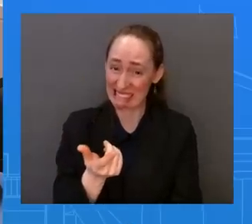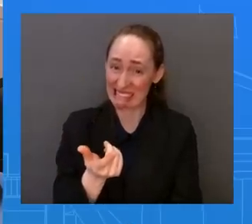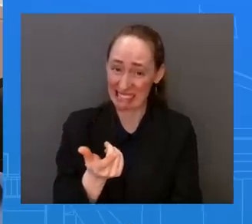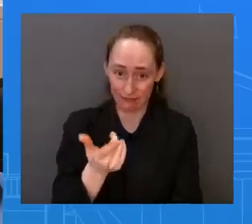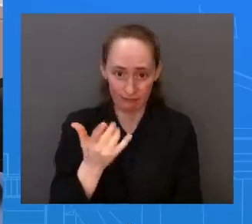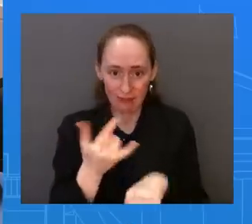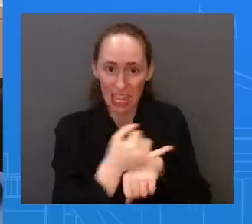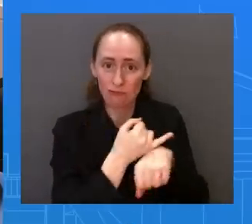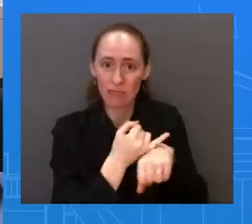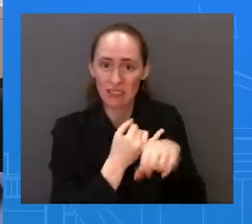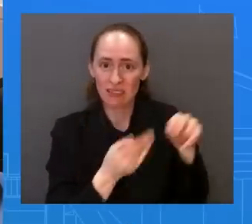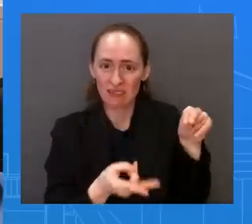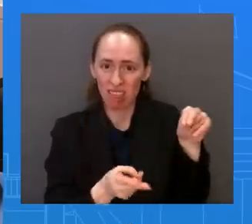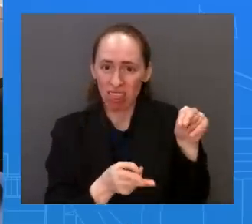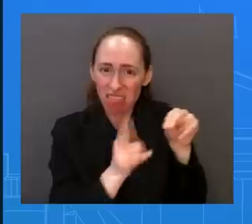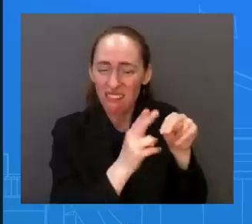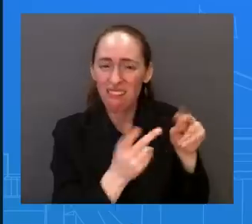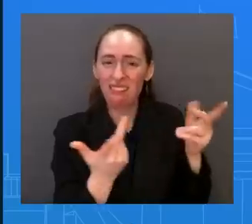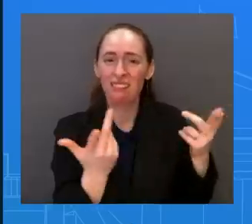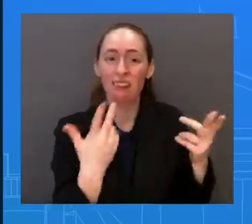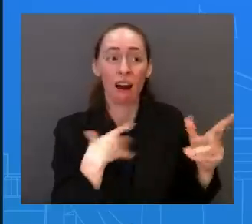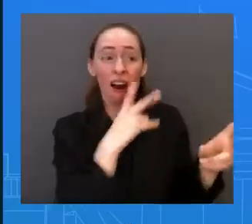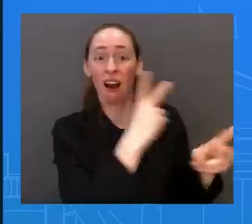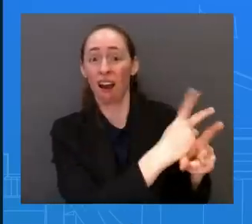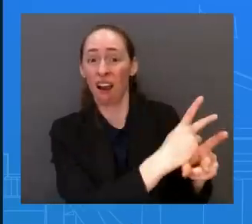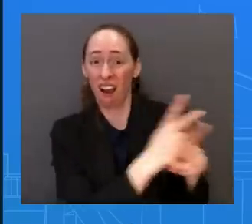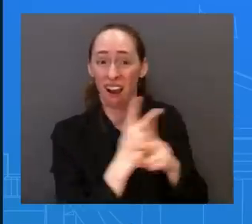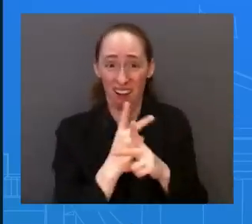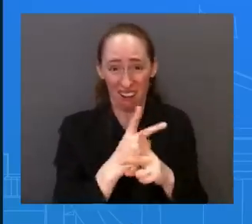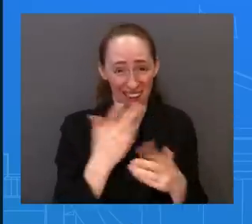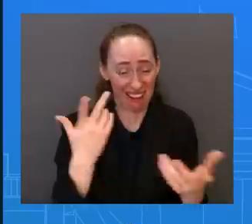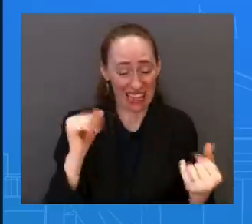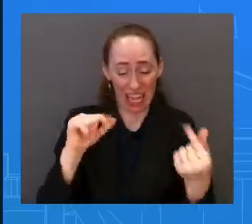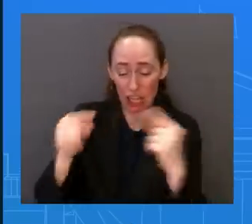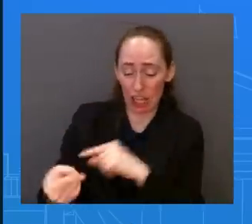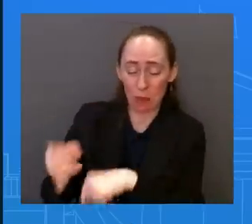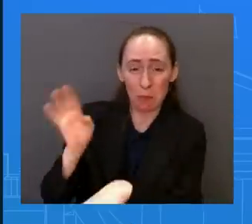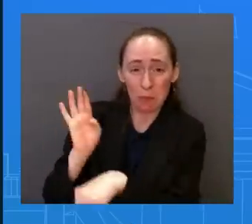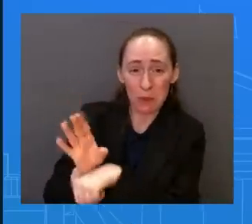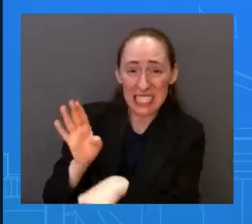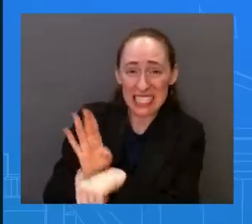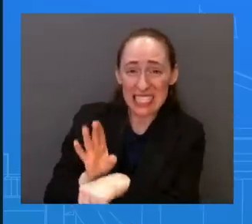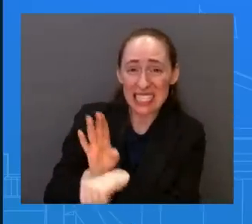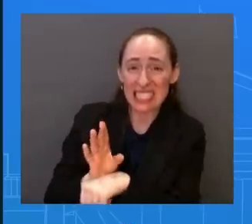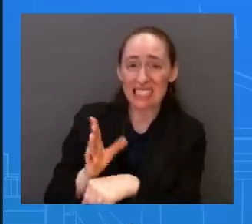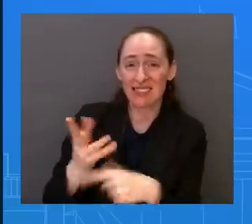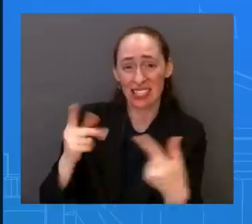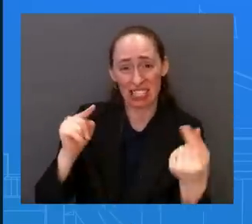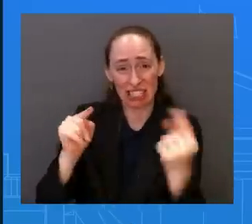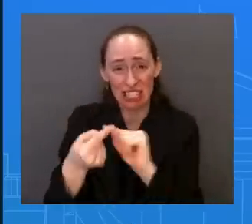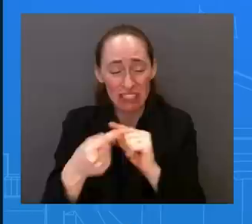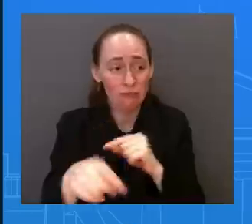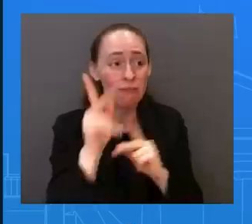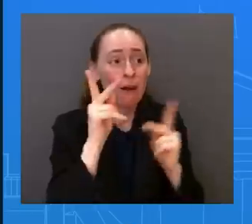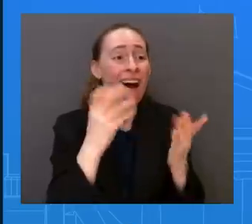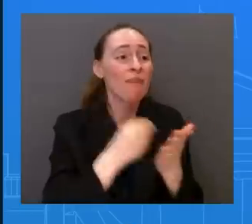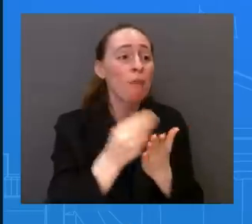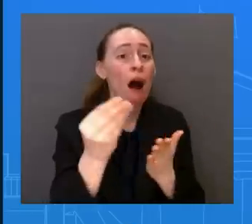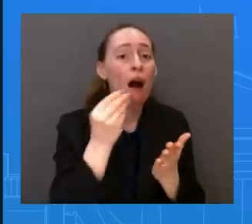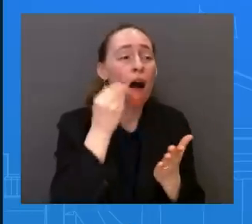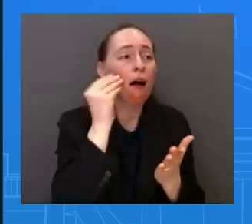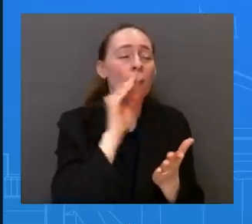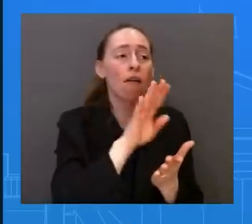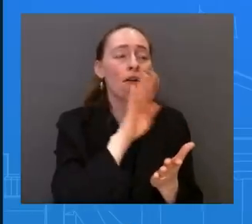forward? Well, I think it goes, it's an important question, and it connects to, I'll bring it back to where, you know, we started